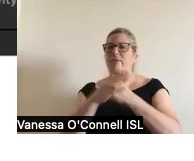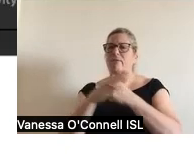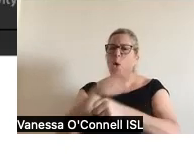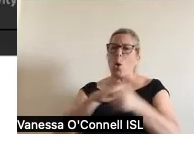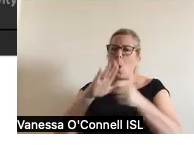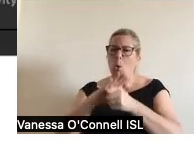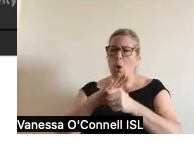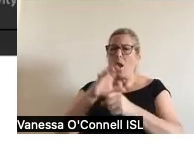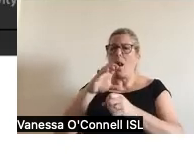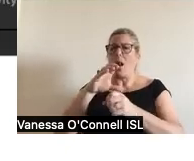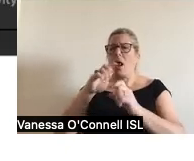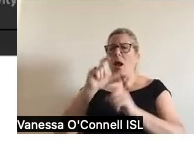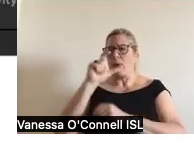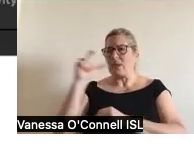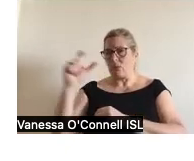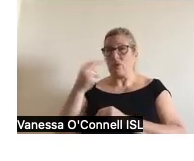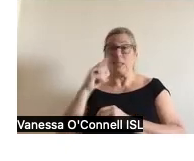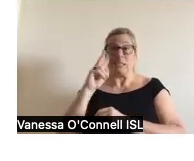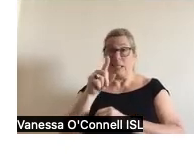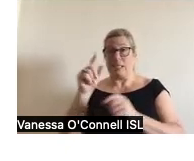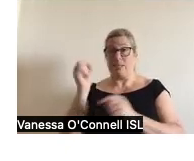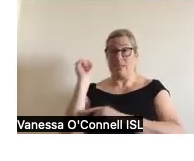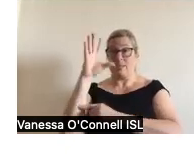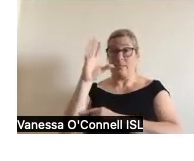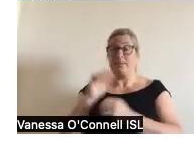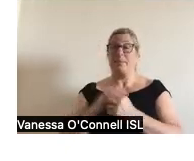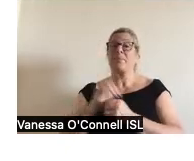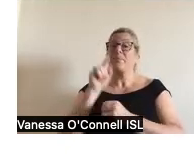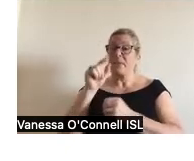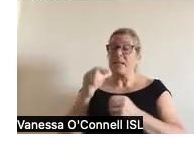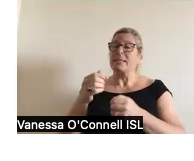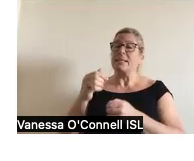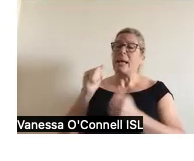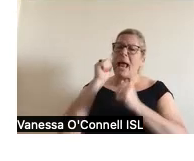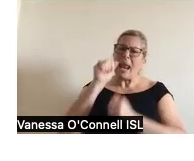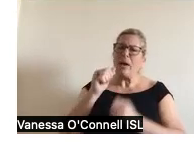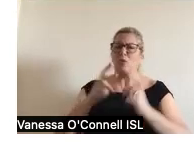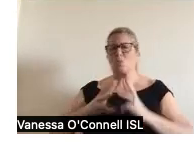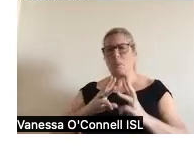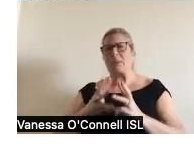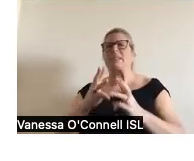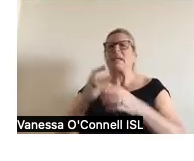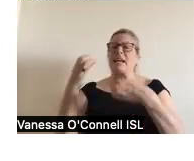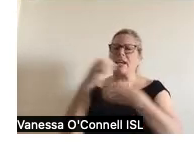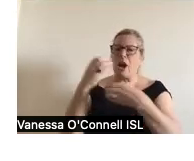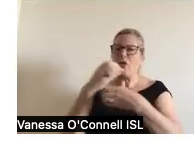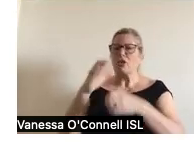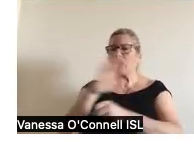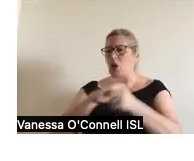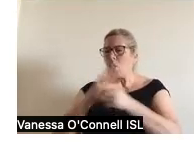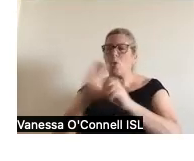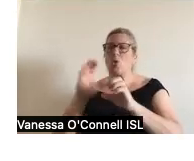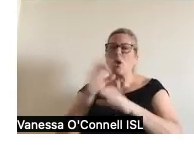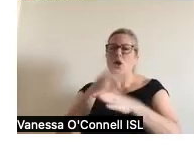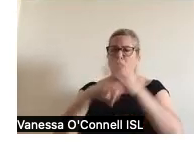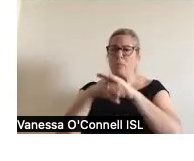You'll see that here. So this is around enabling and supporting women, parents and carers in local government. And we're going to email this